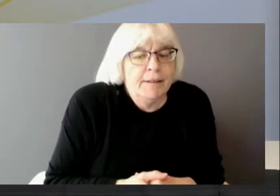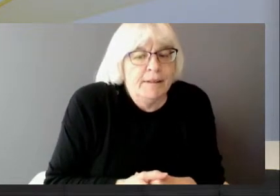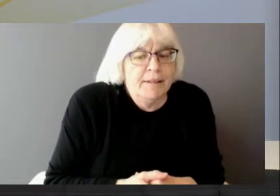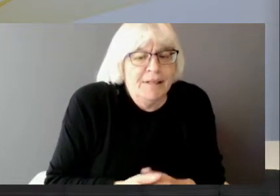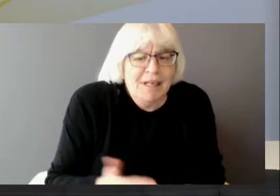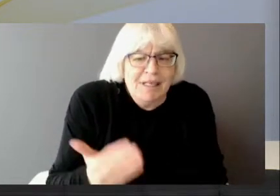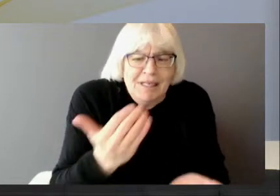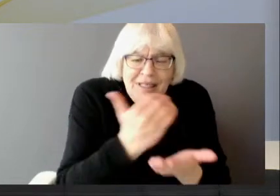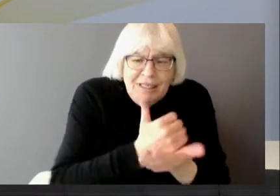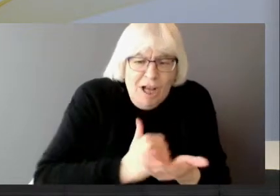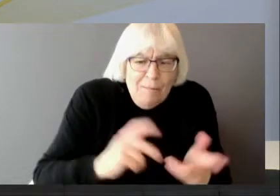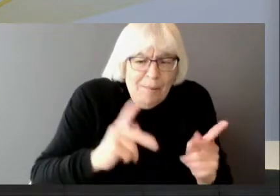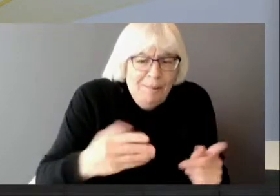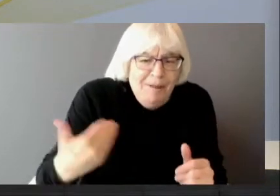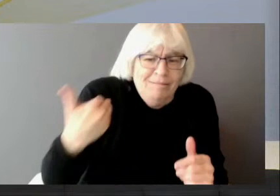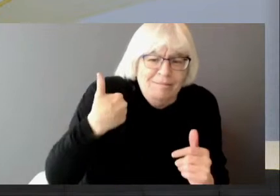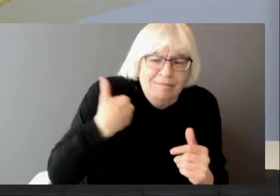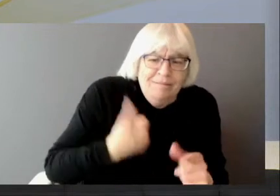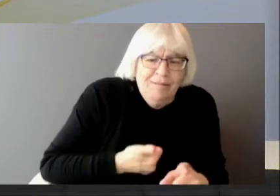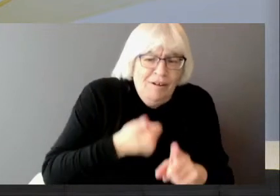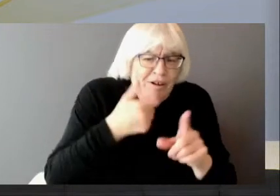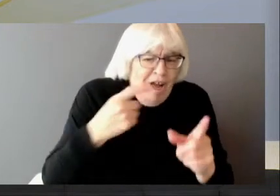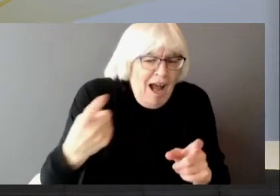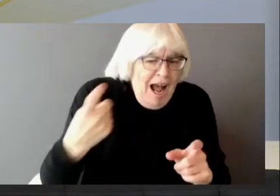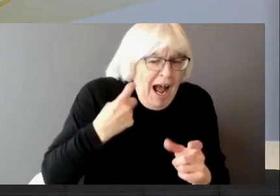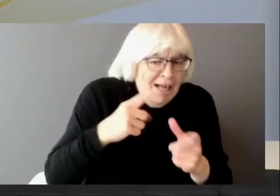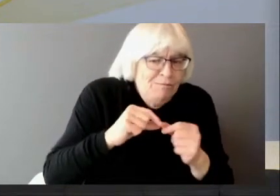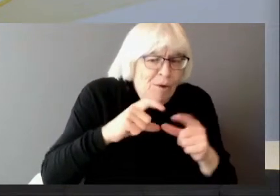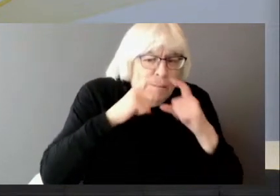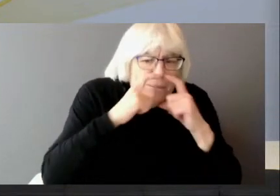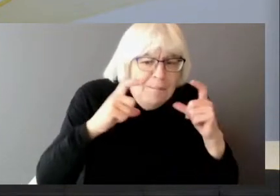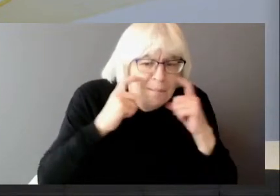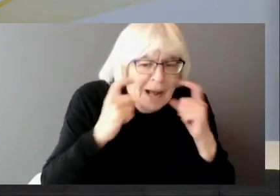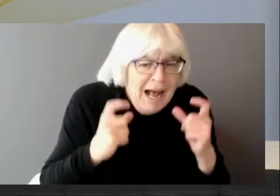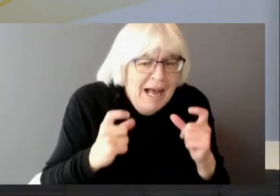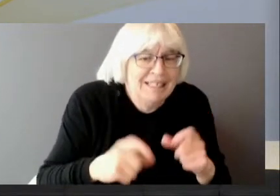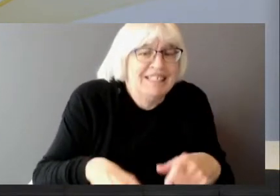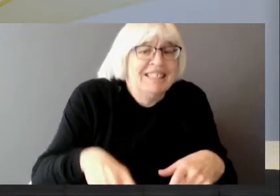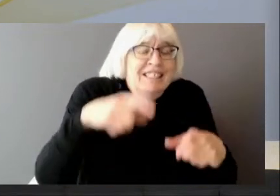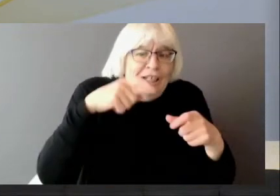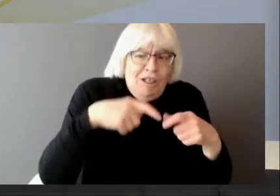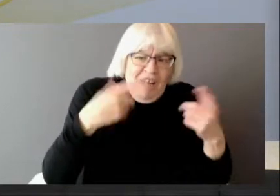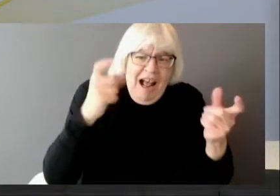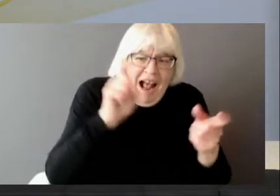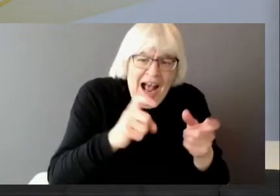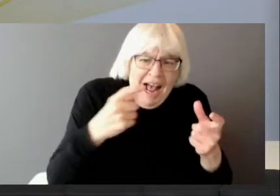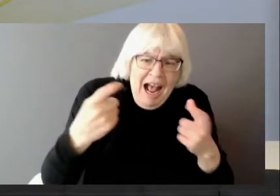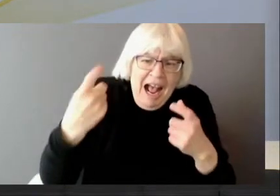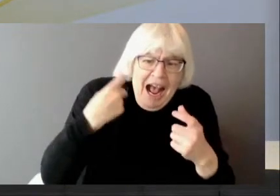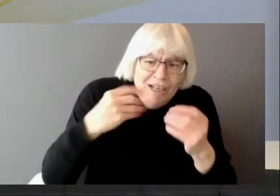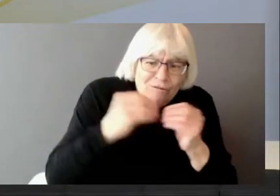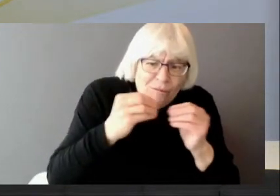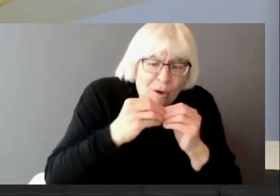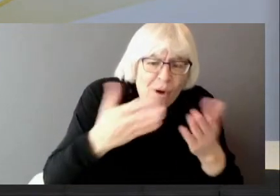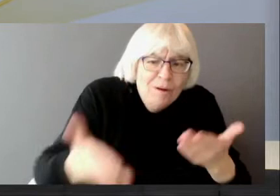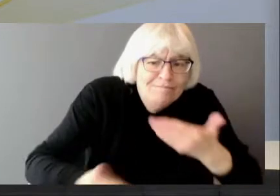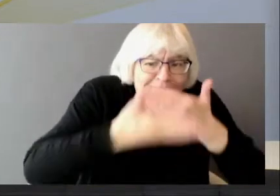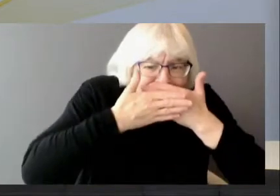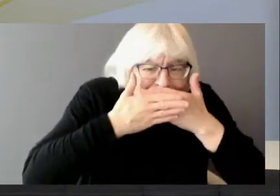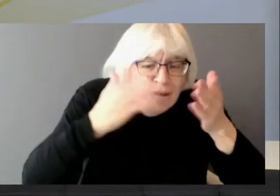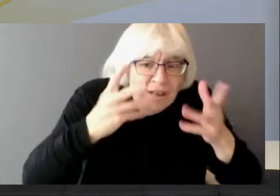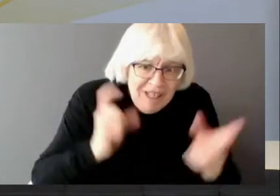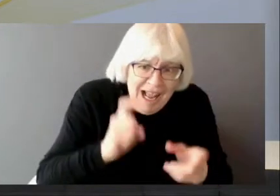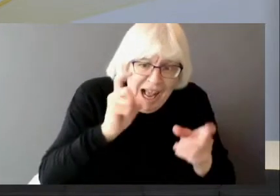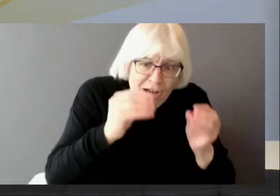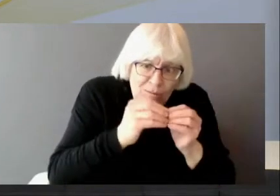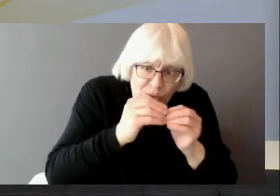double masking, some are enhancing their masking requirements. In PEI, masks will continue to be mandatory in